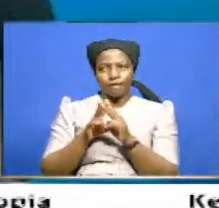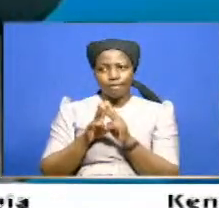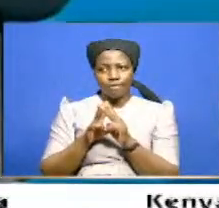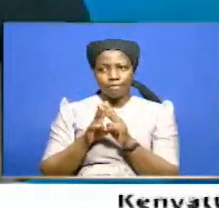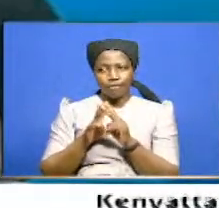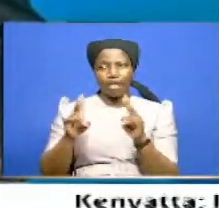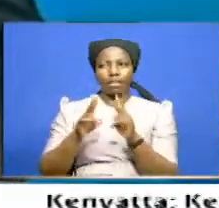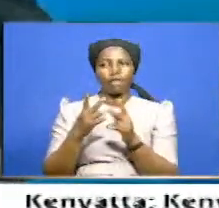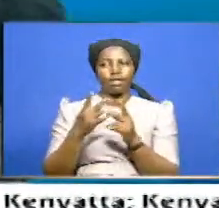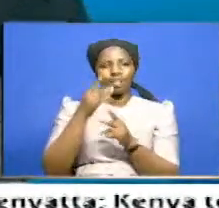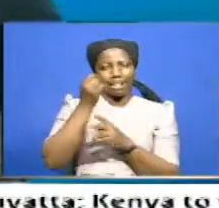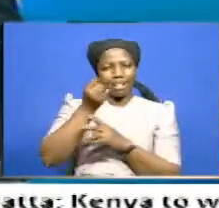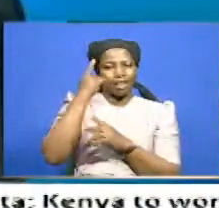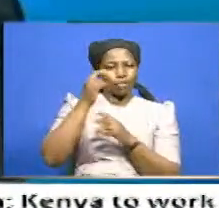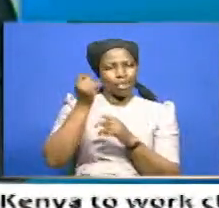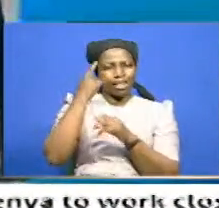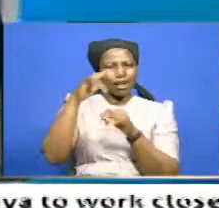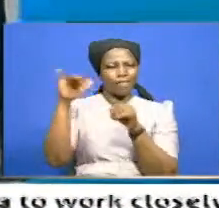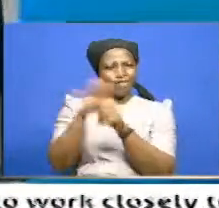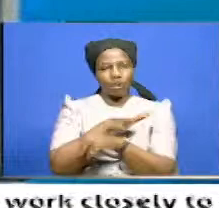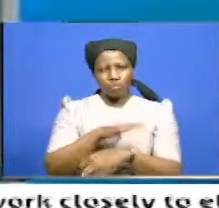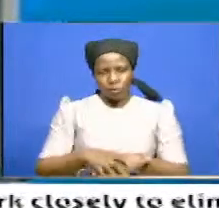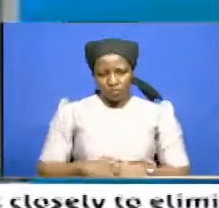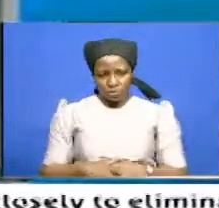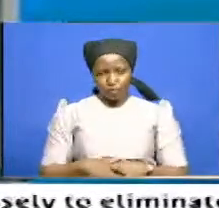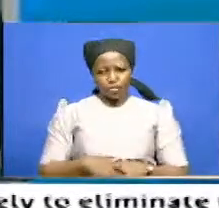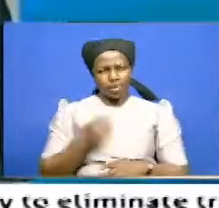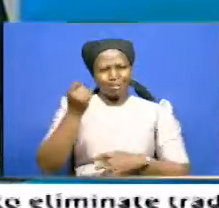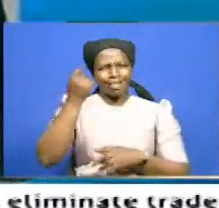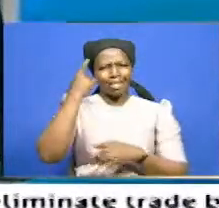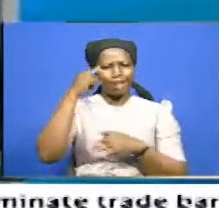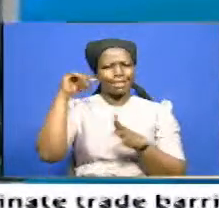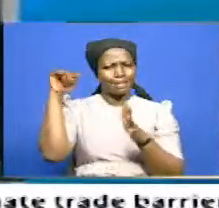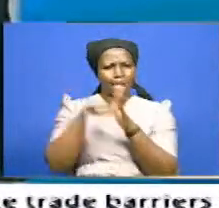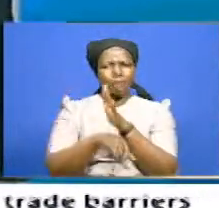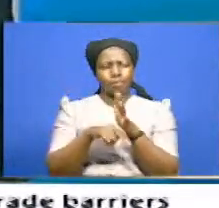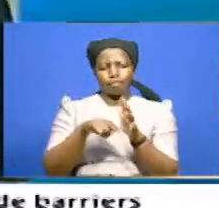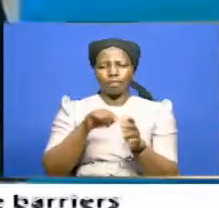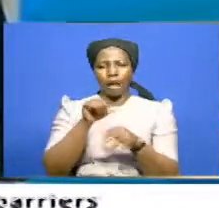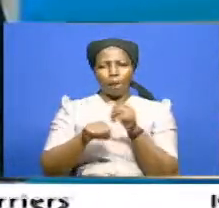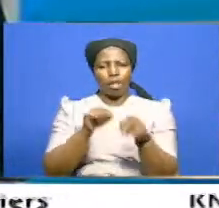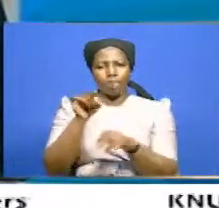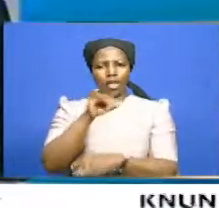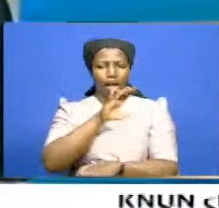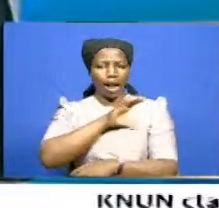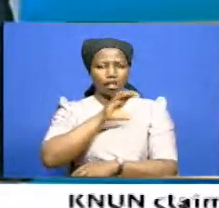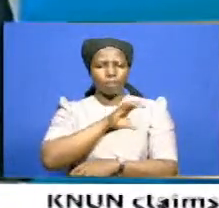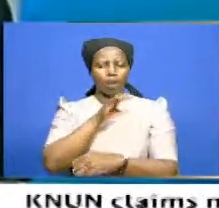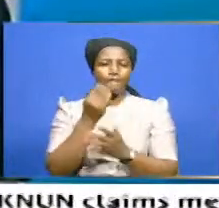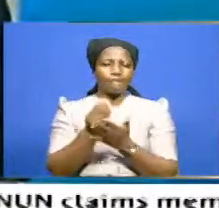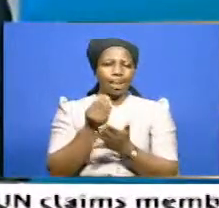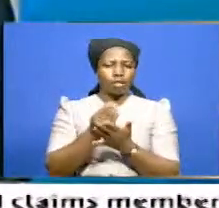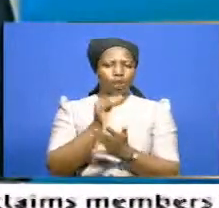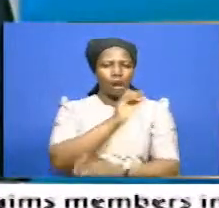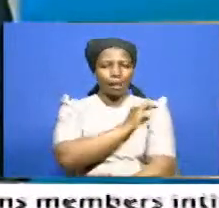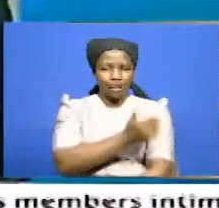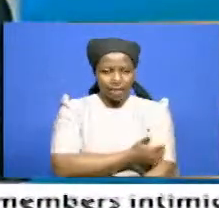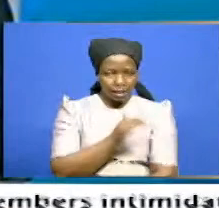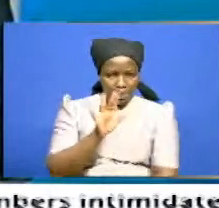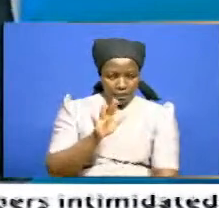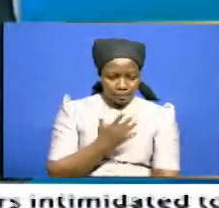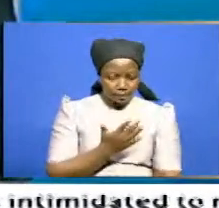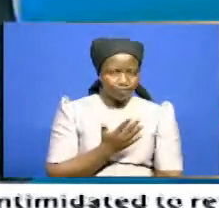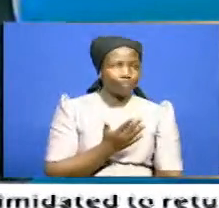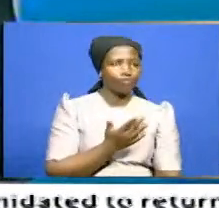really understand wholesomely, 360-degree understanding of that customer's financial ability. Yeah. Yes.